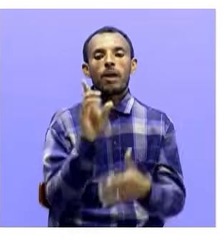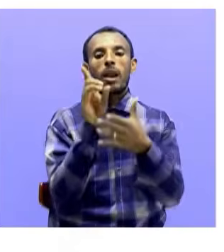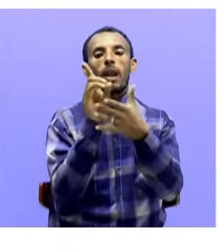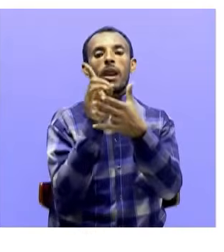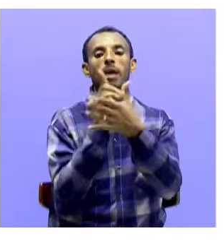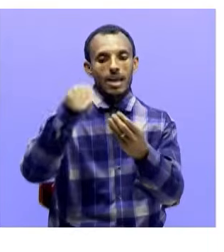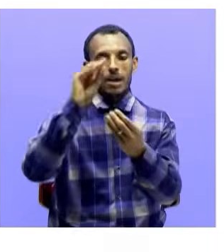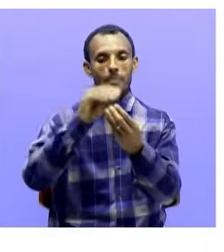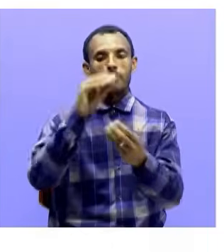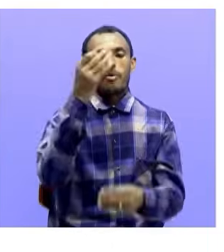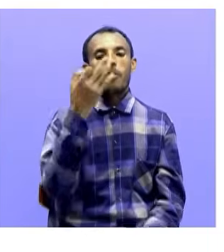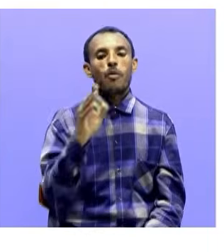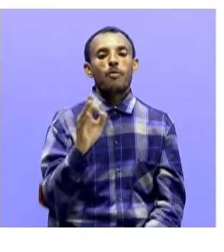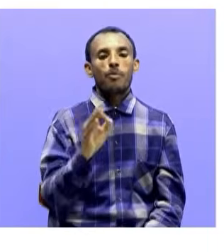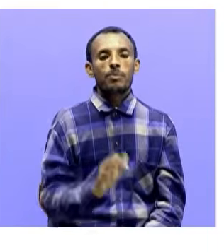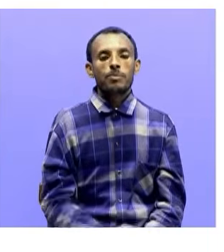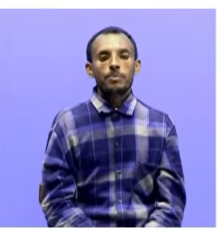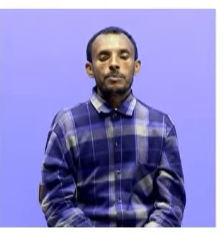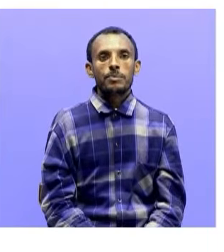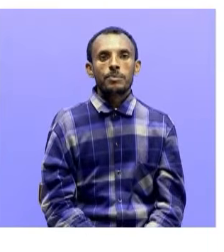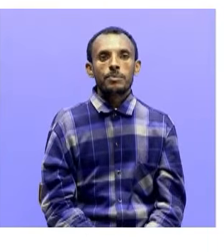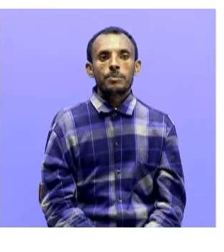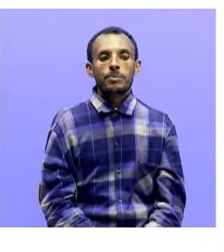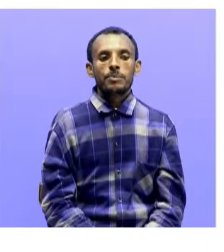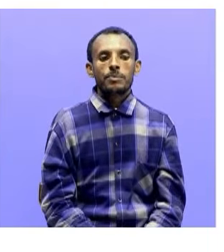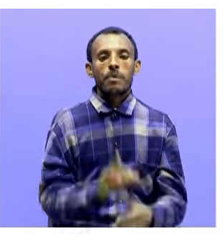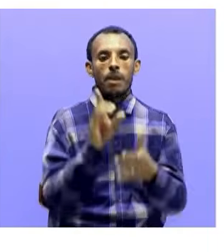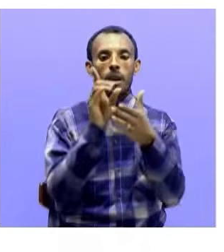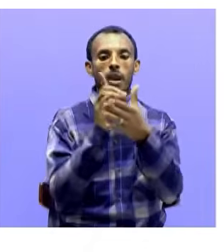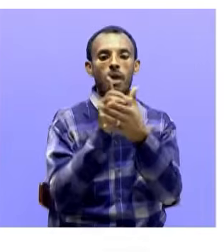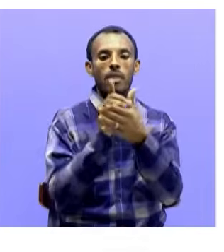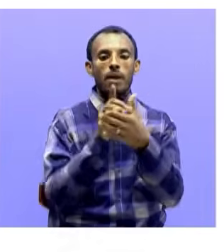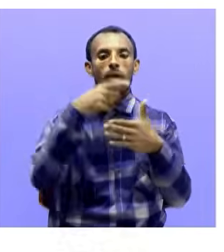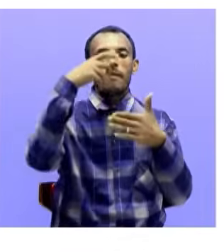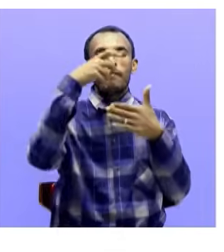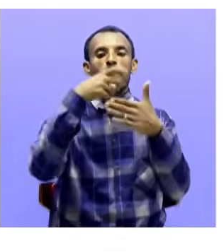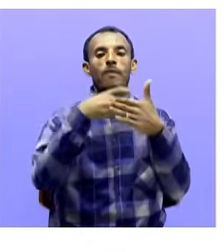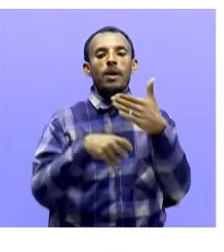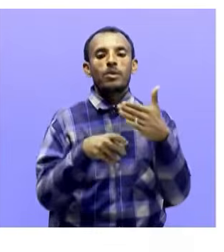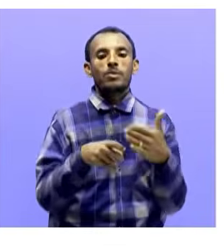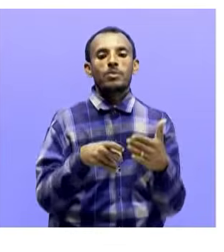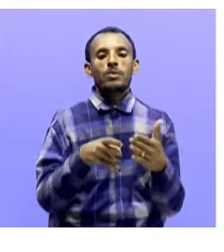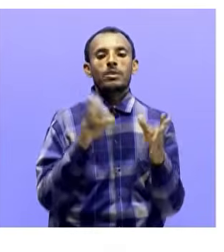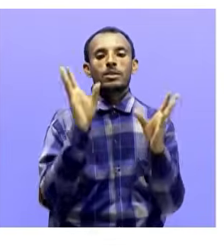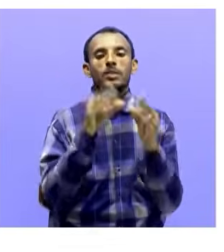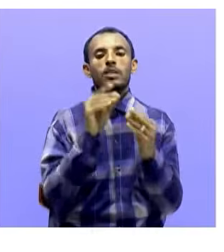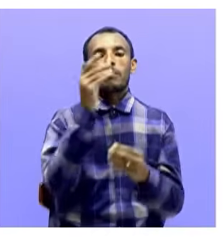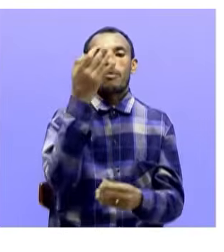data, sum of data values, sum of all